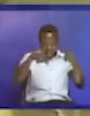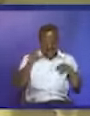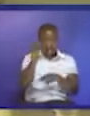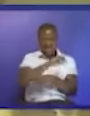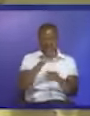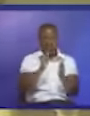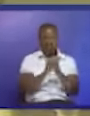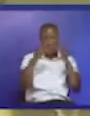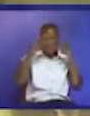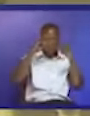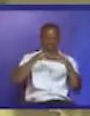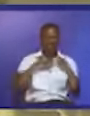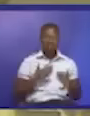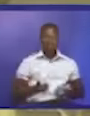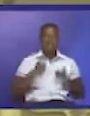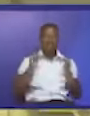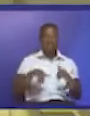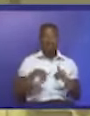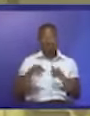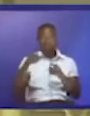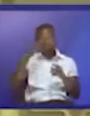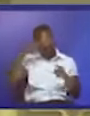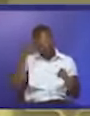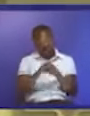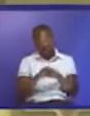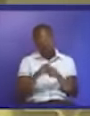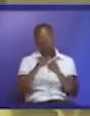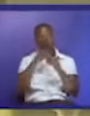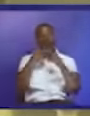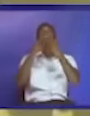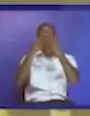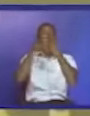your ears. If we're together, shout a loud amen.